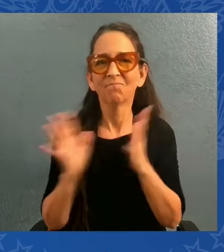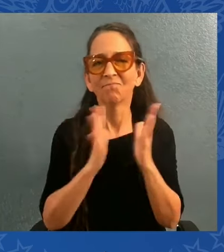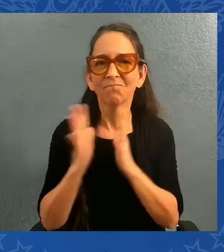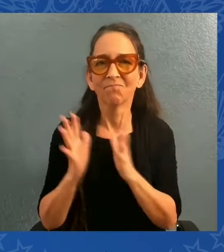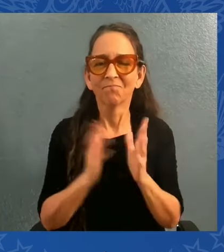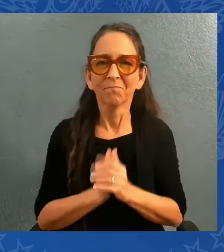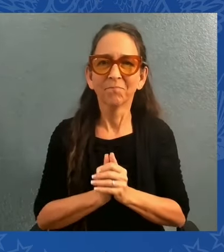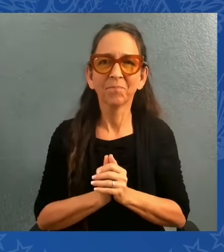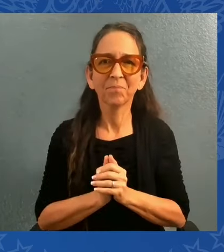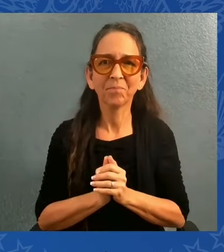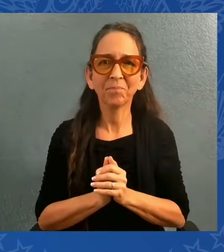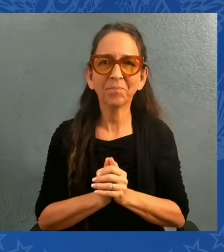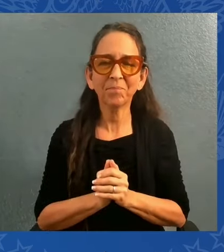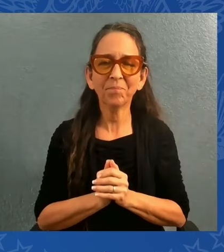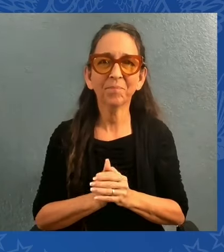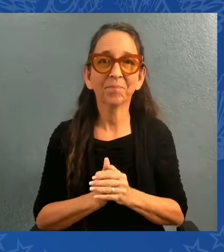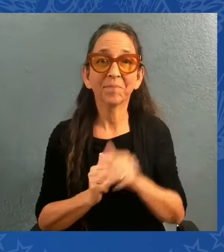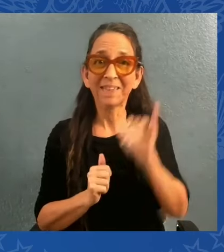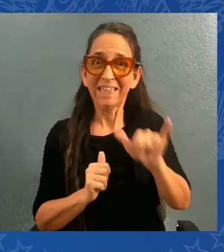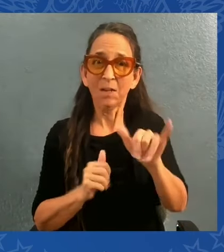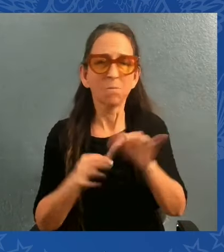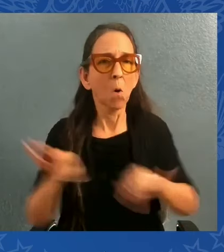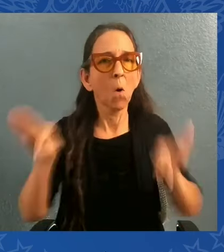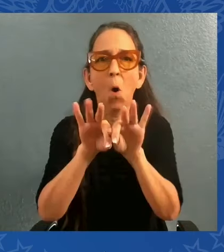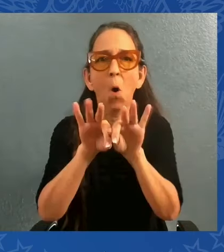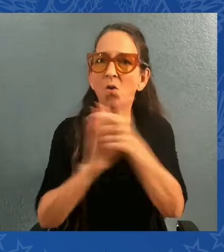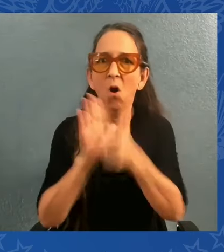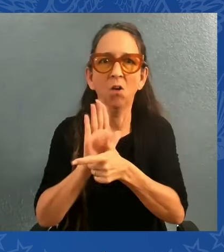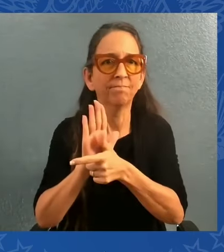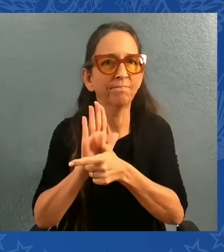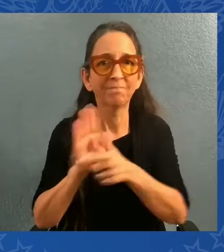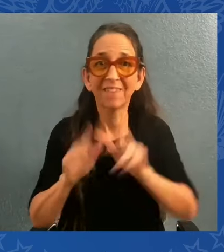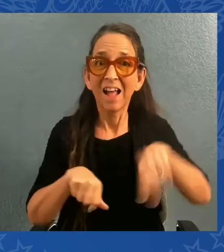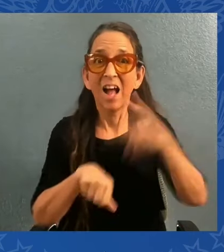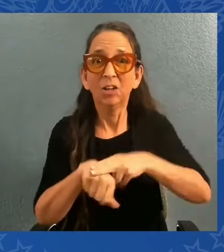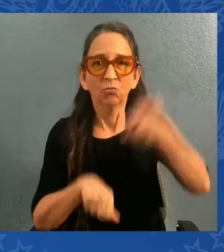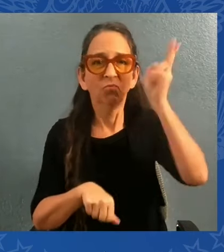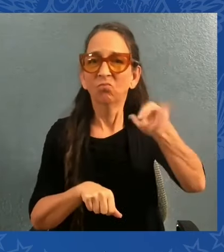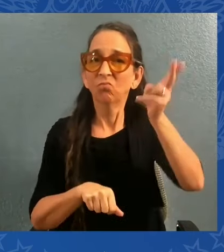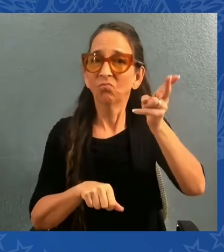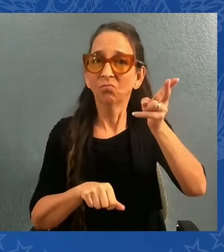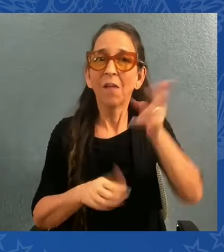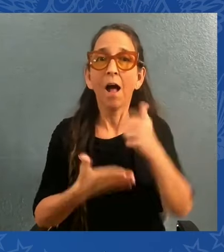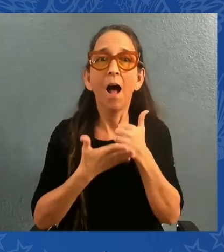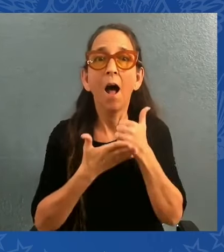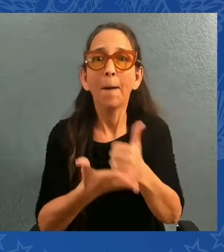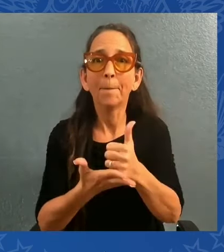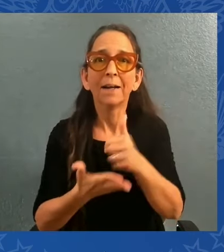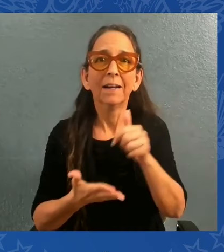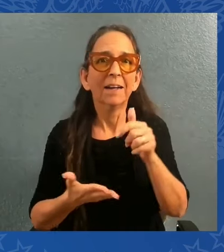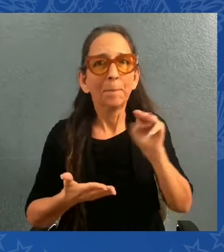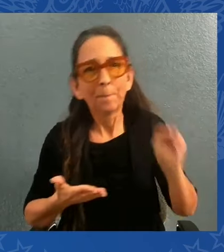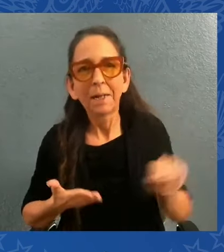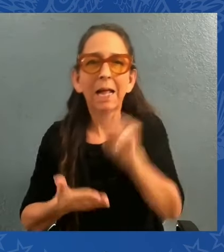This is the most significant law in our history, our nation's history, to help millions of veterans who are exposed to toxins like Agent